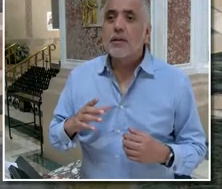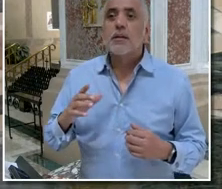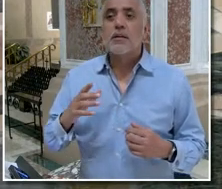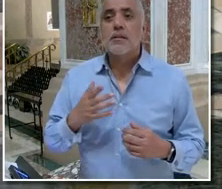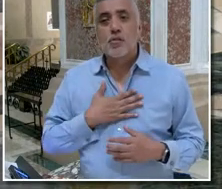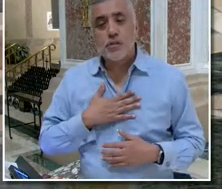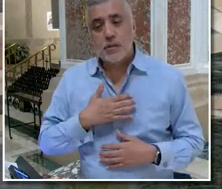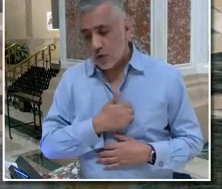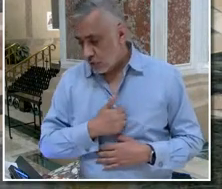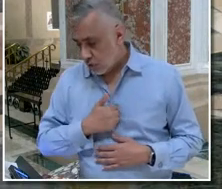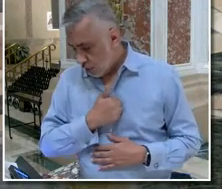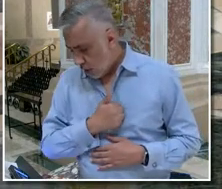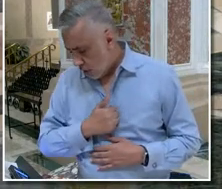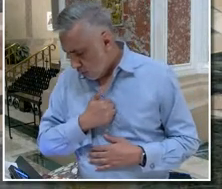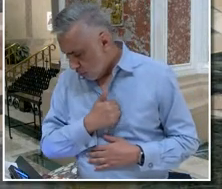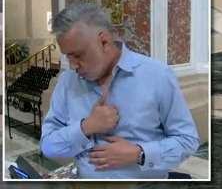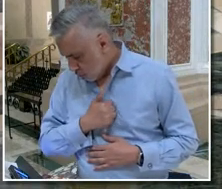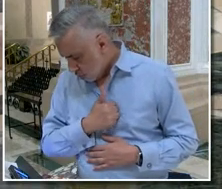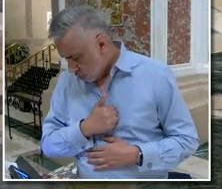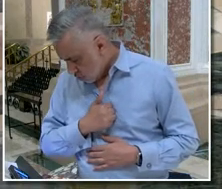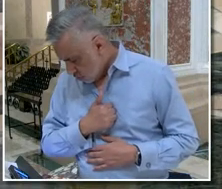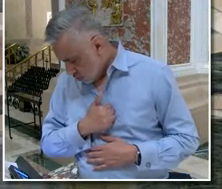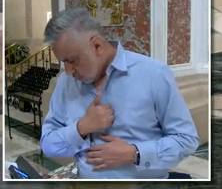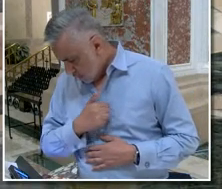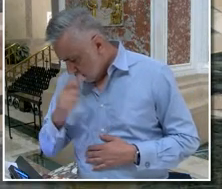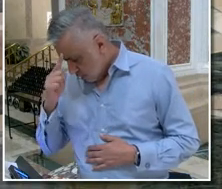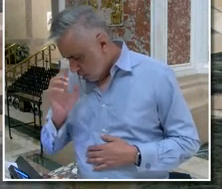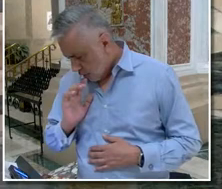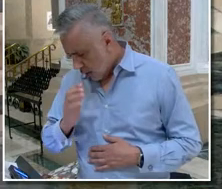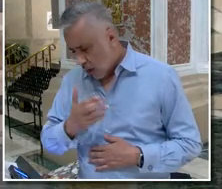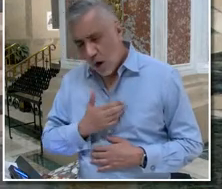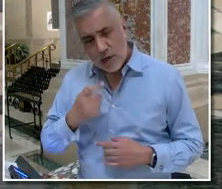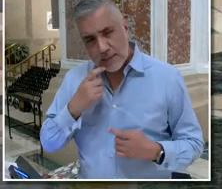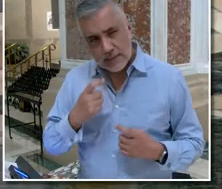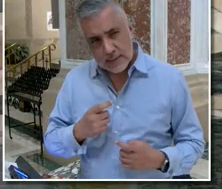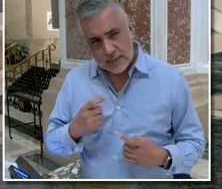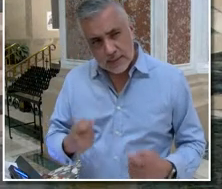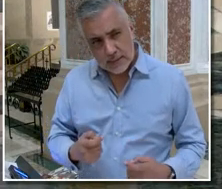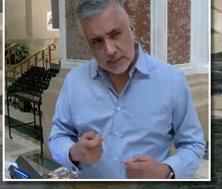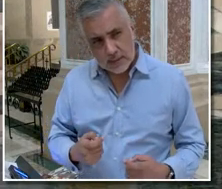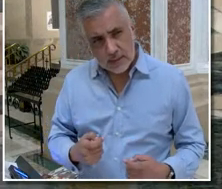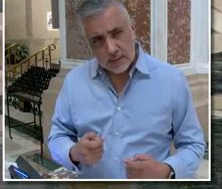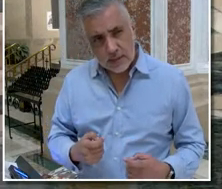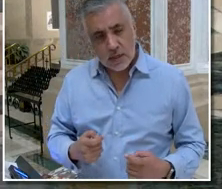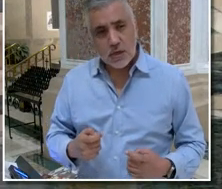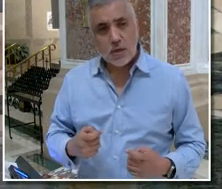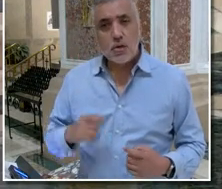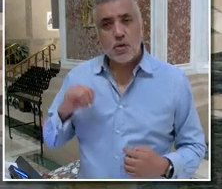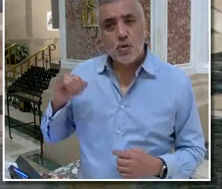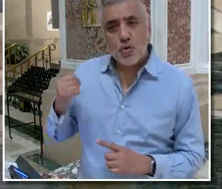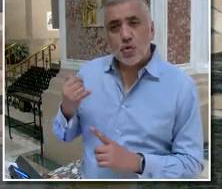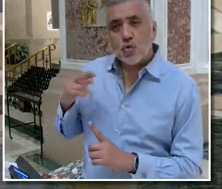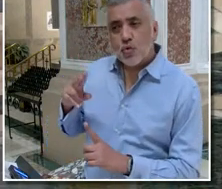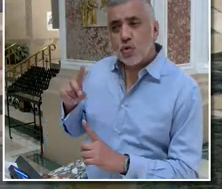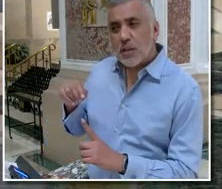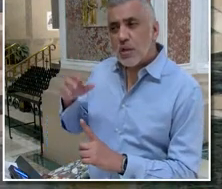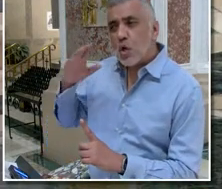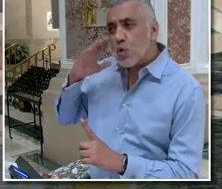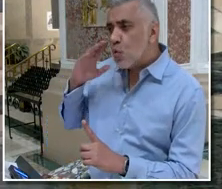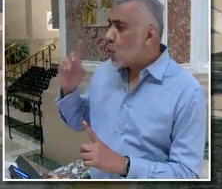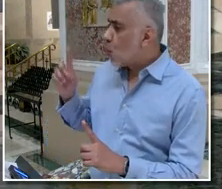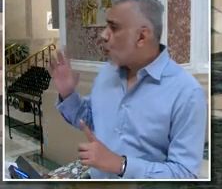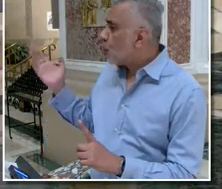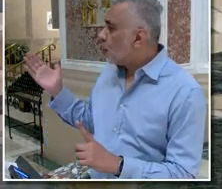sincere sorrow and remorse for our sins. Judas knew where to bring the